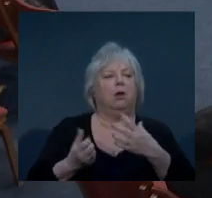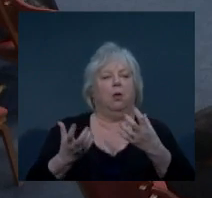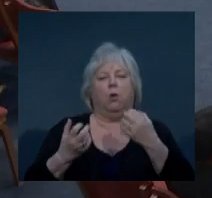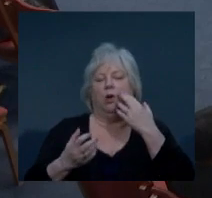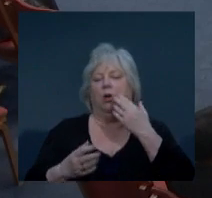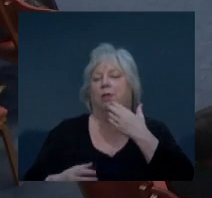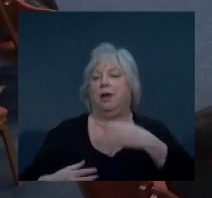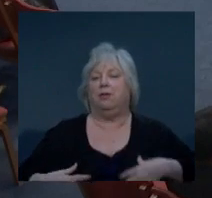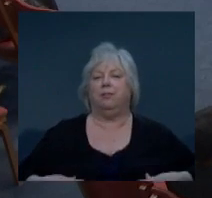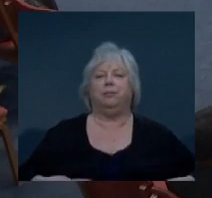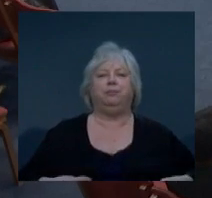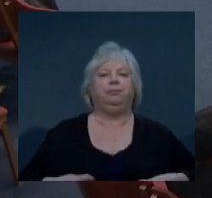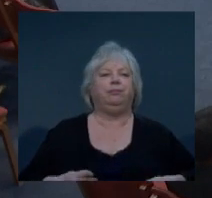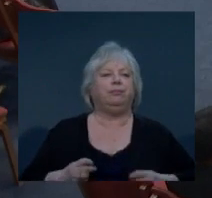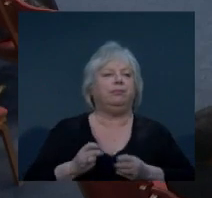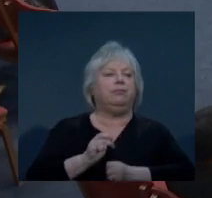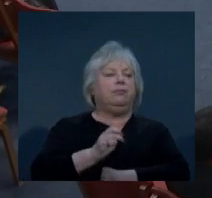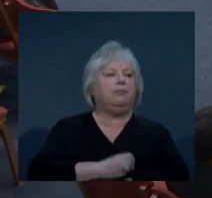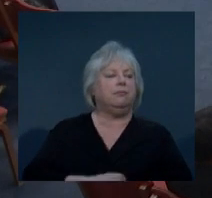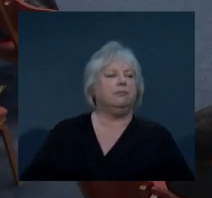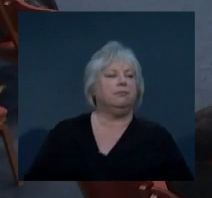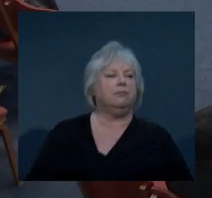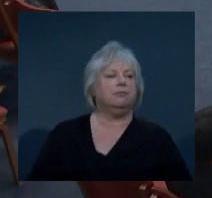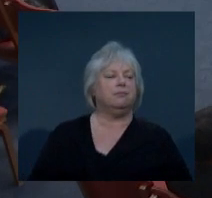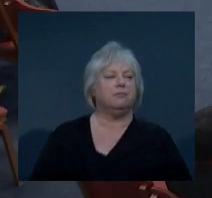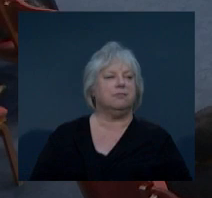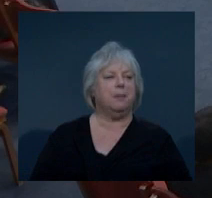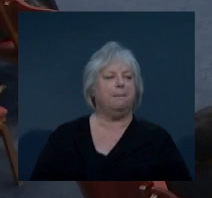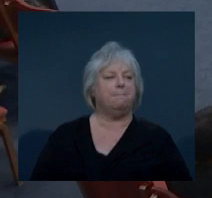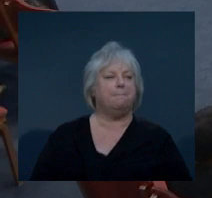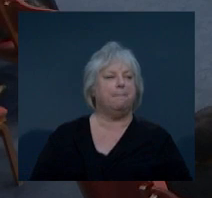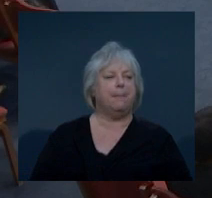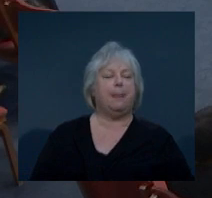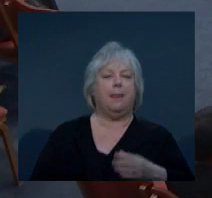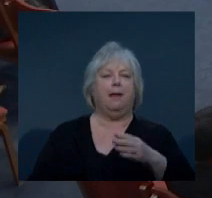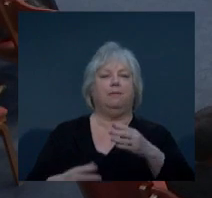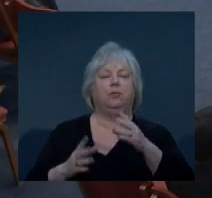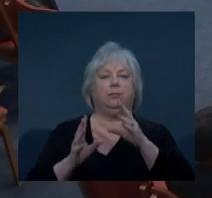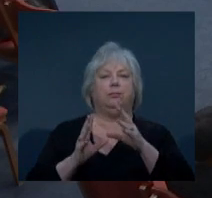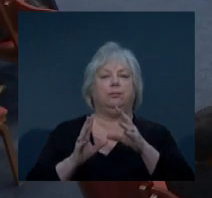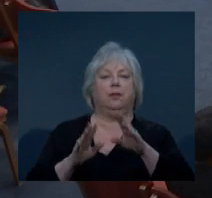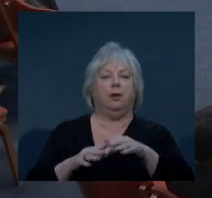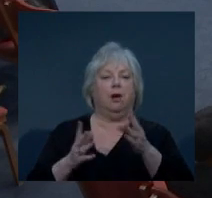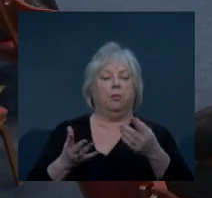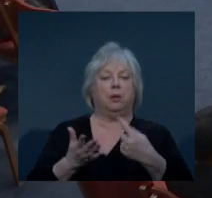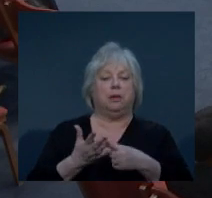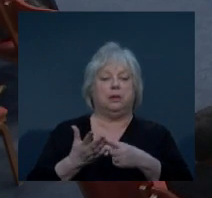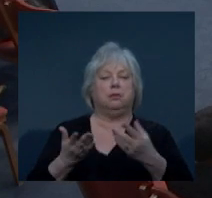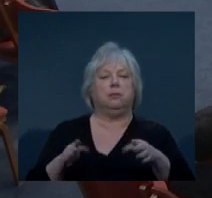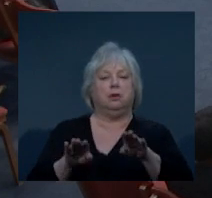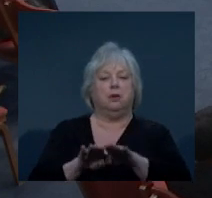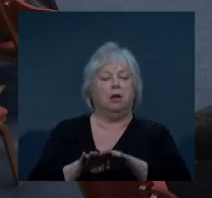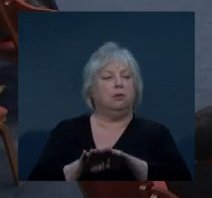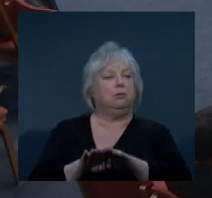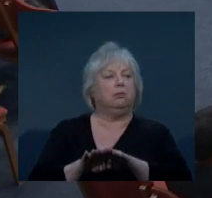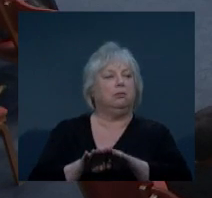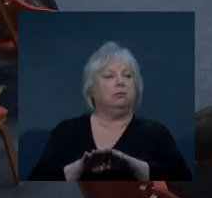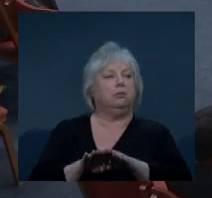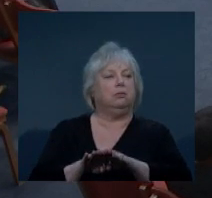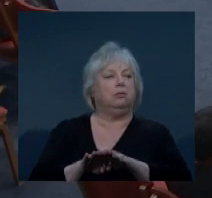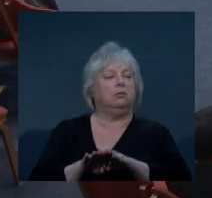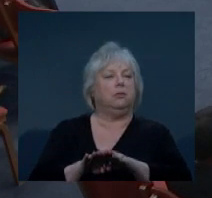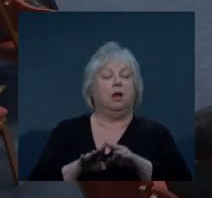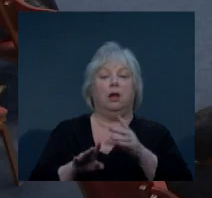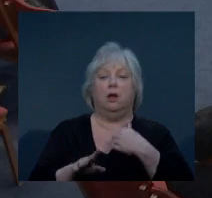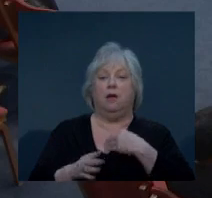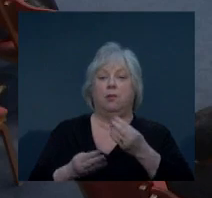wanted to know. Thanks. All right. This hearing is now in conclusion. Are there individuals, I'm sorry,